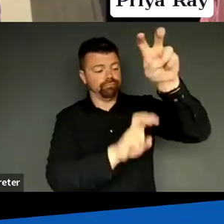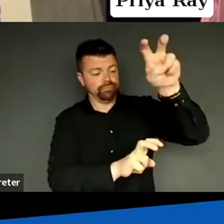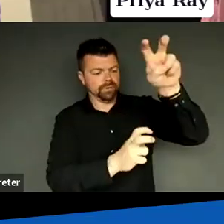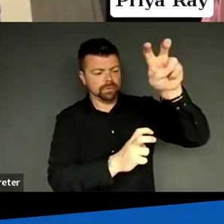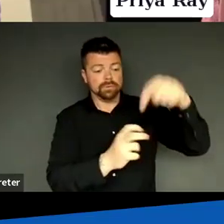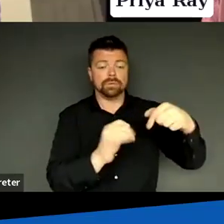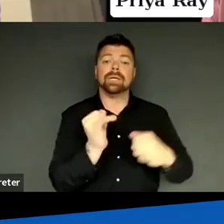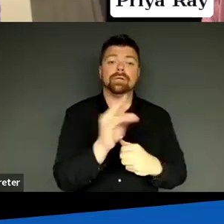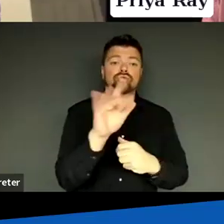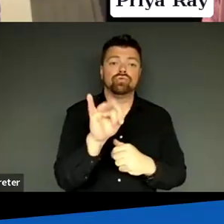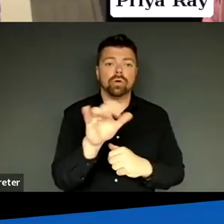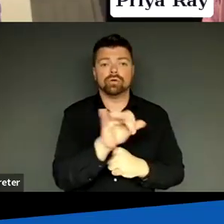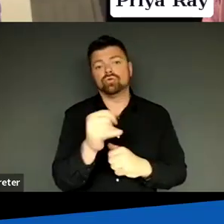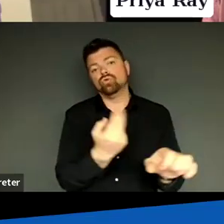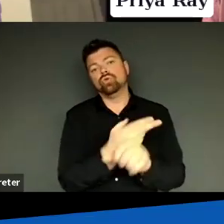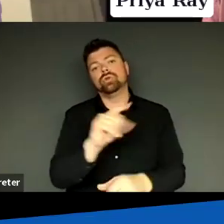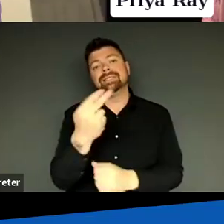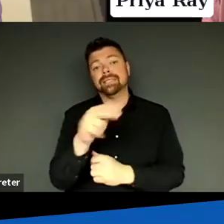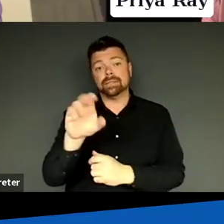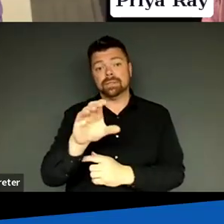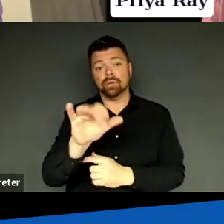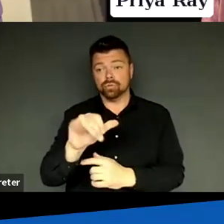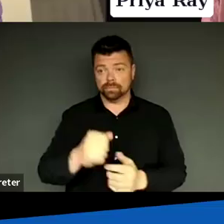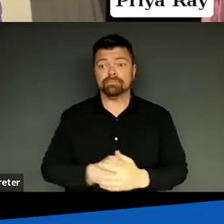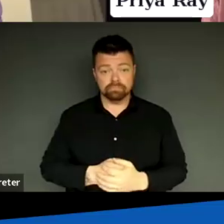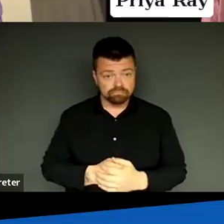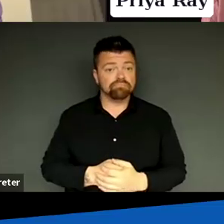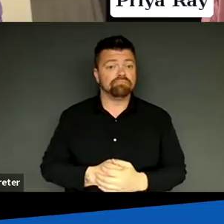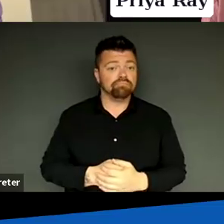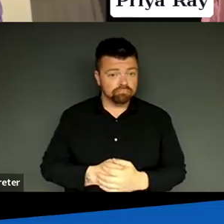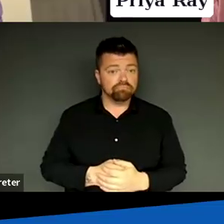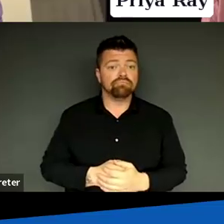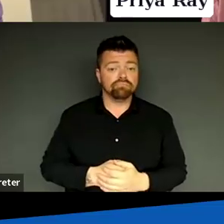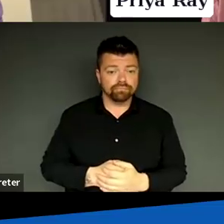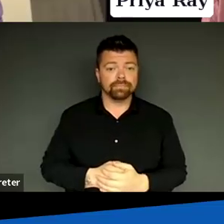they also use THC. Mhm.